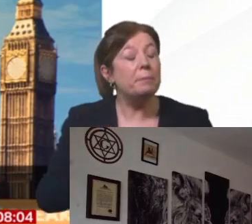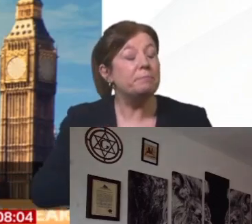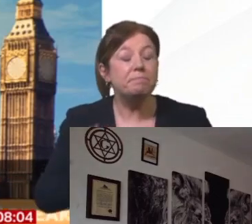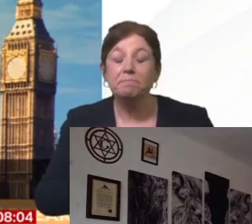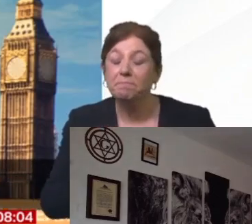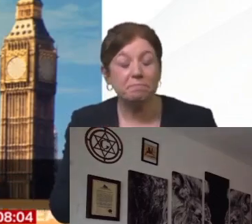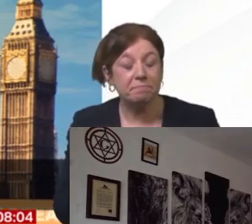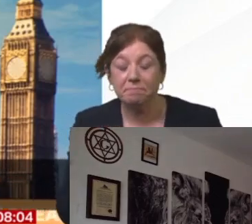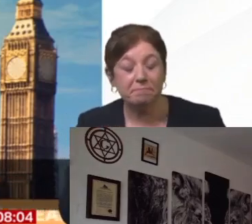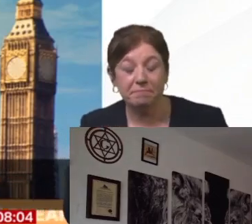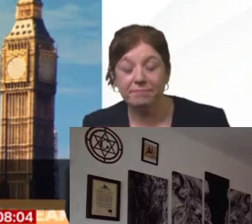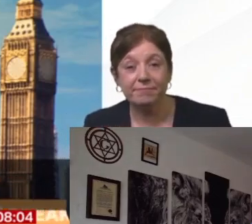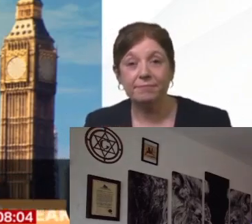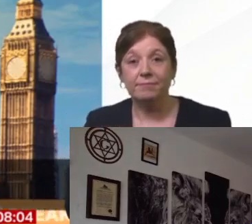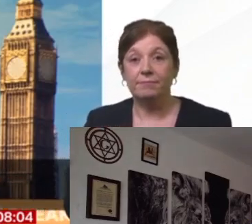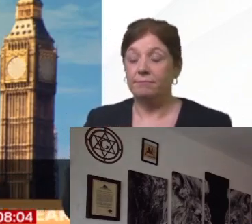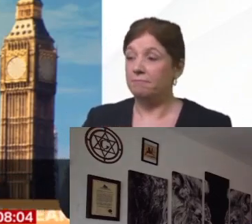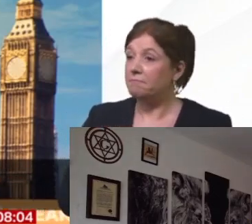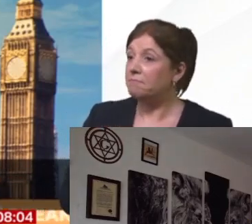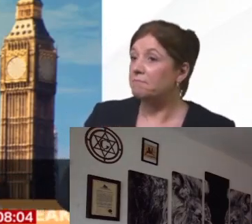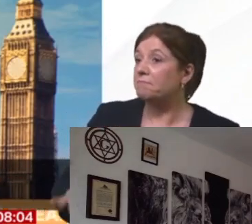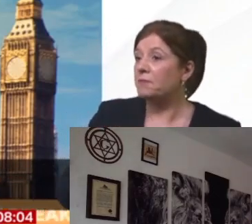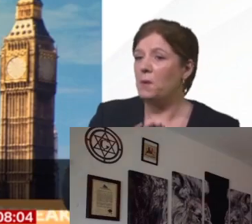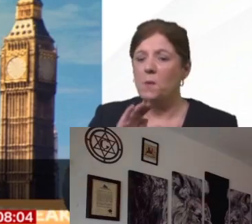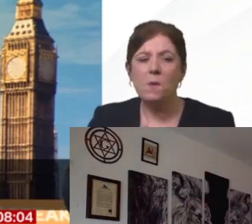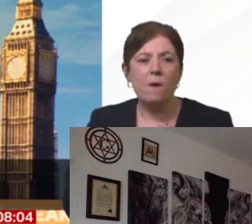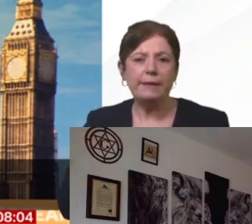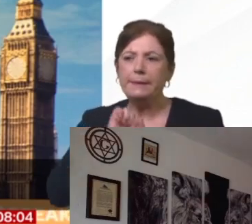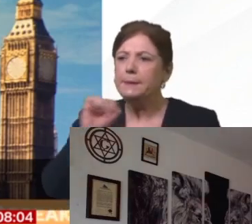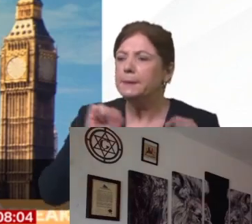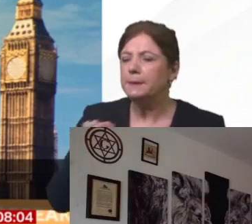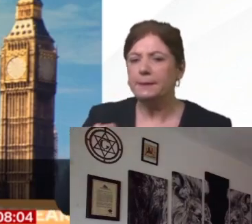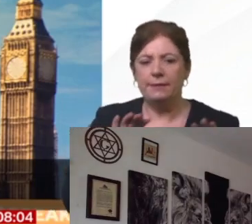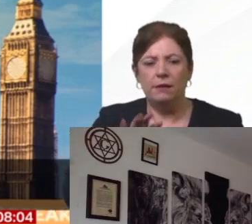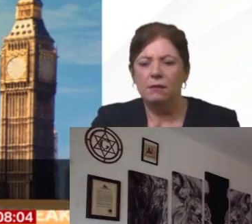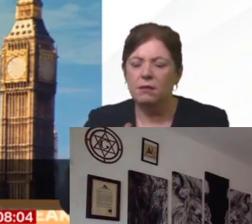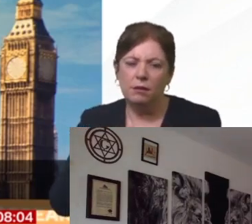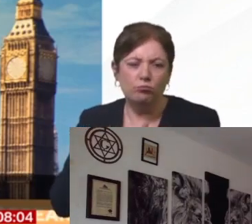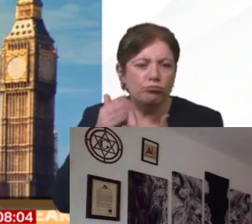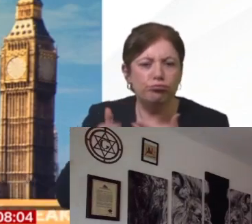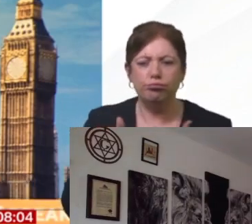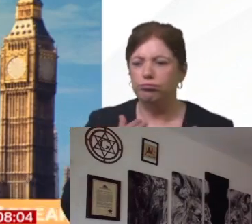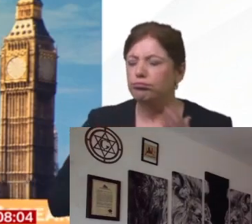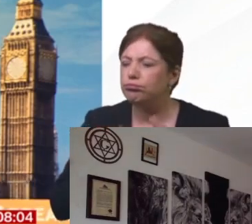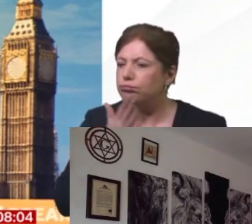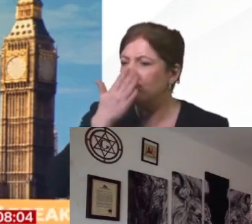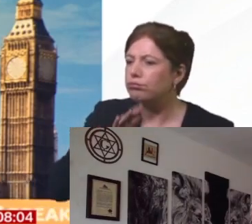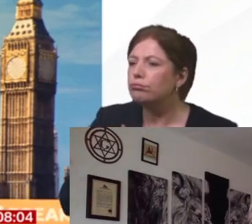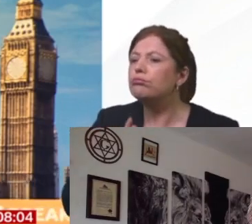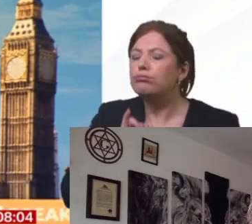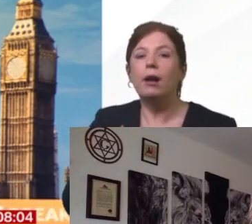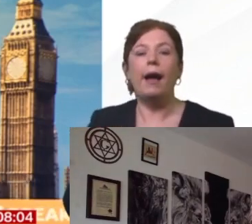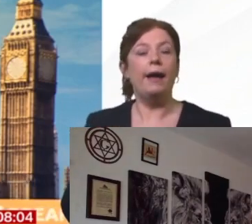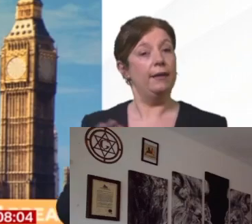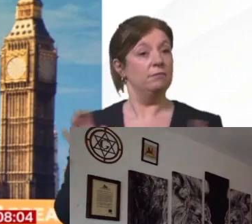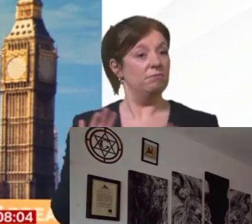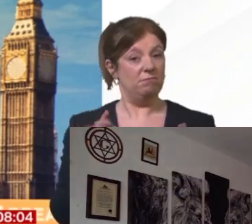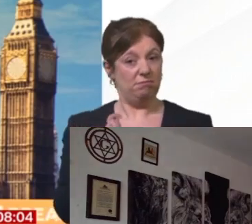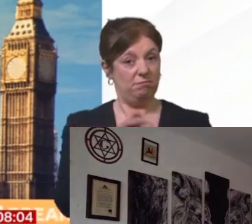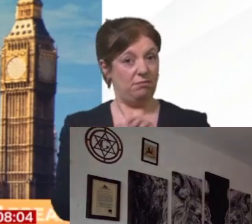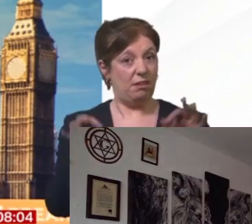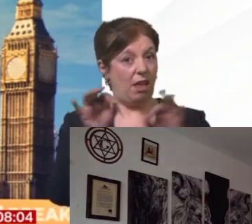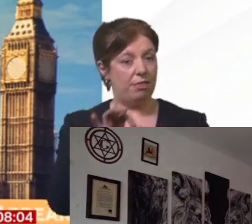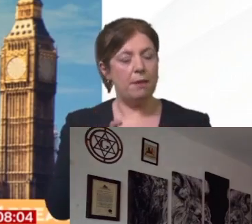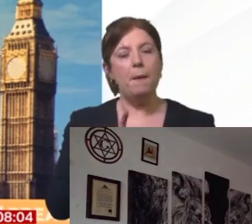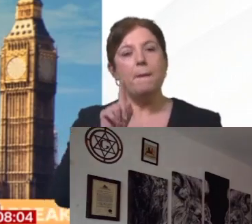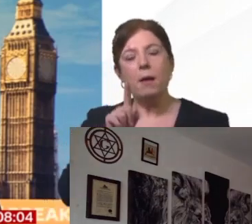change to the laws of the land on extremism and how different groups operate. But what it is designed to do is help the government